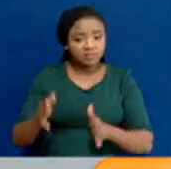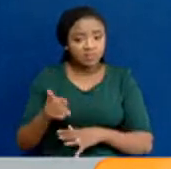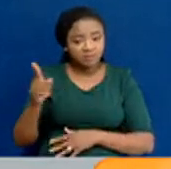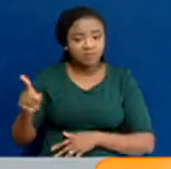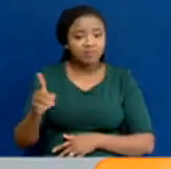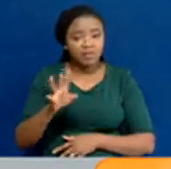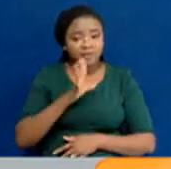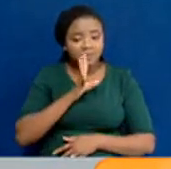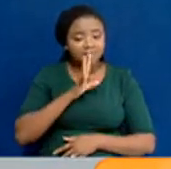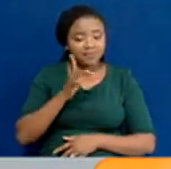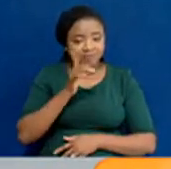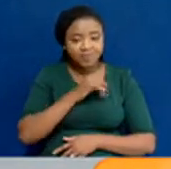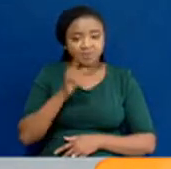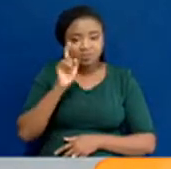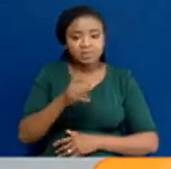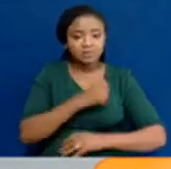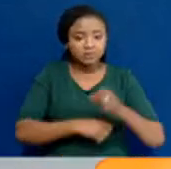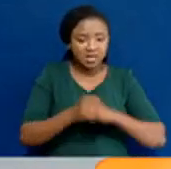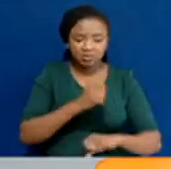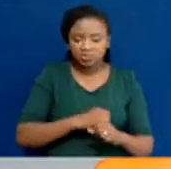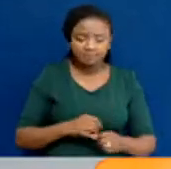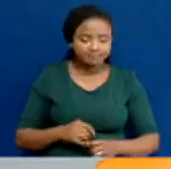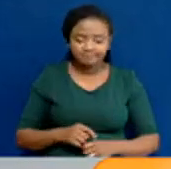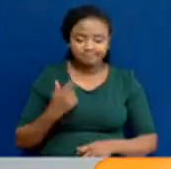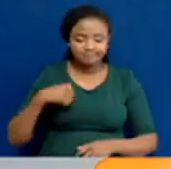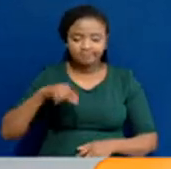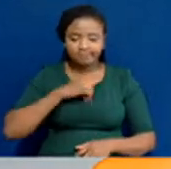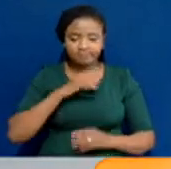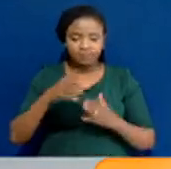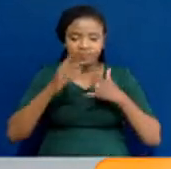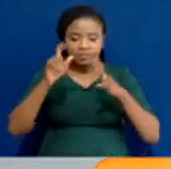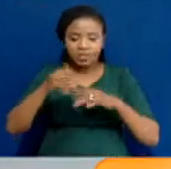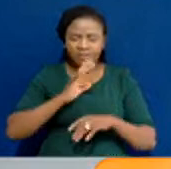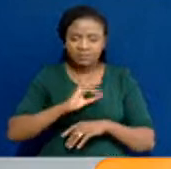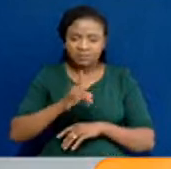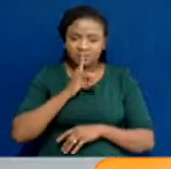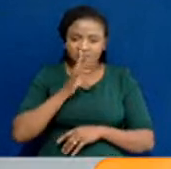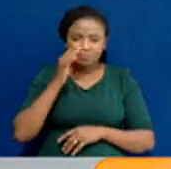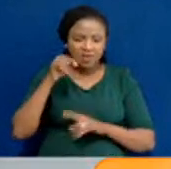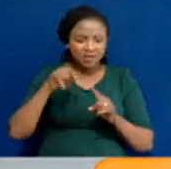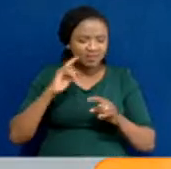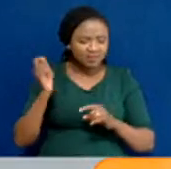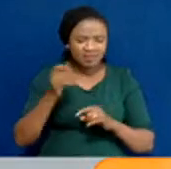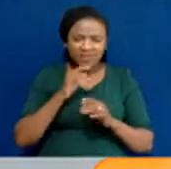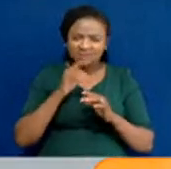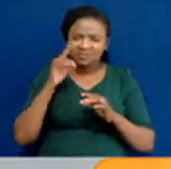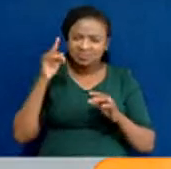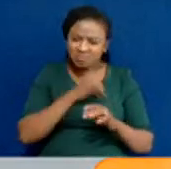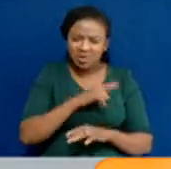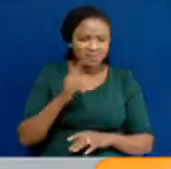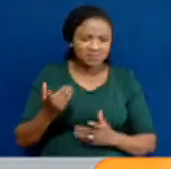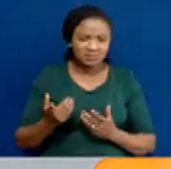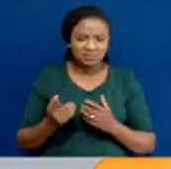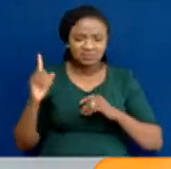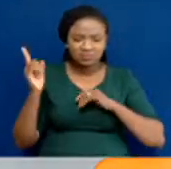to have some limits into what we do in our places. It's extreme. Extreme. It's extremism. Very.